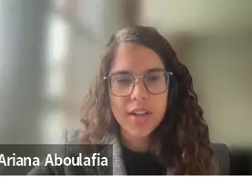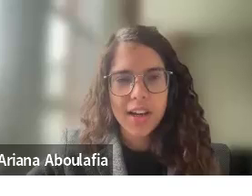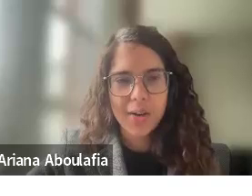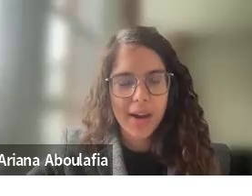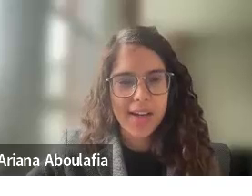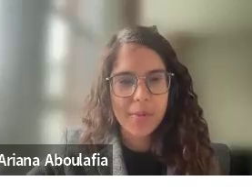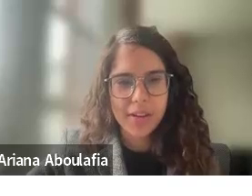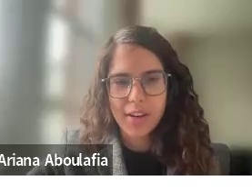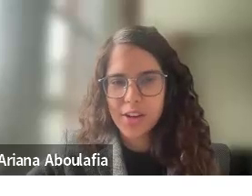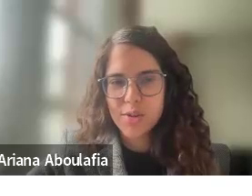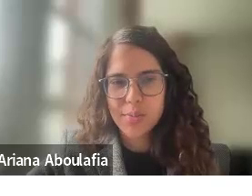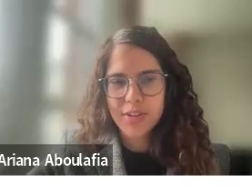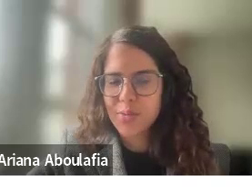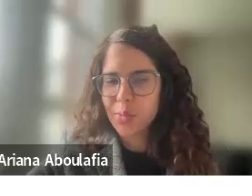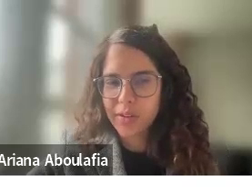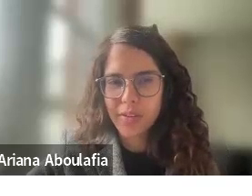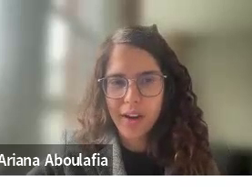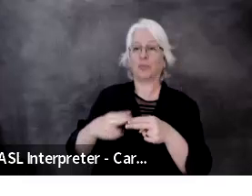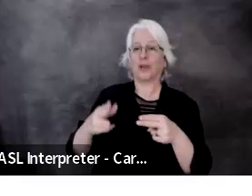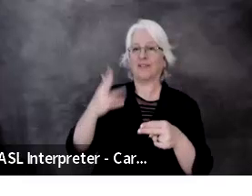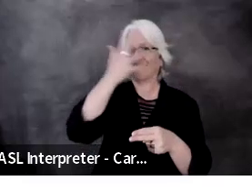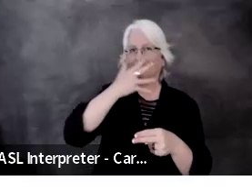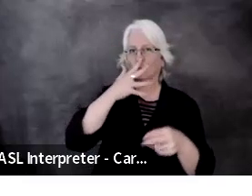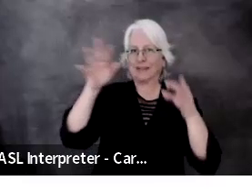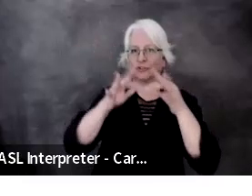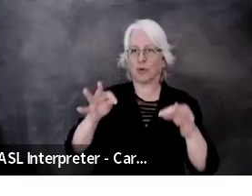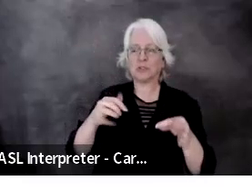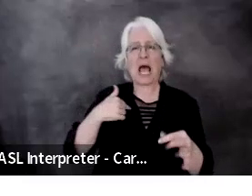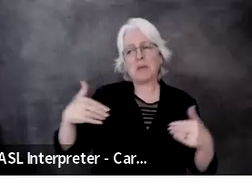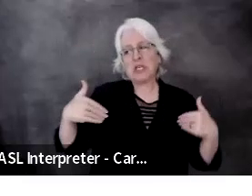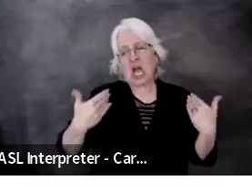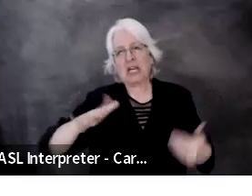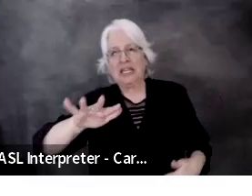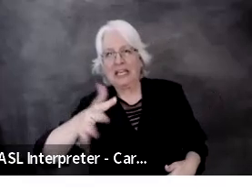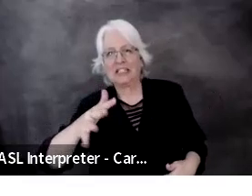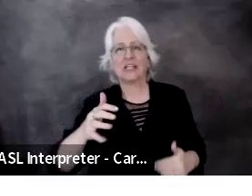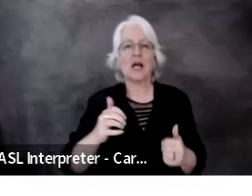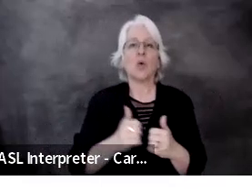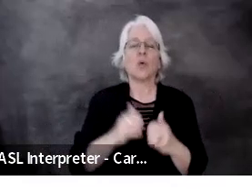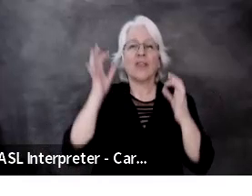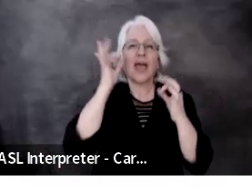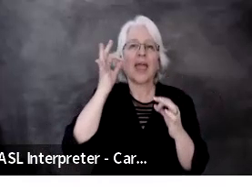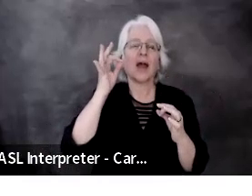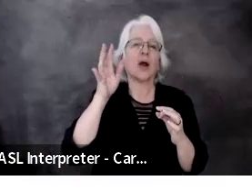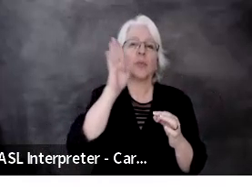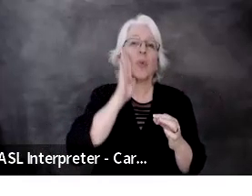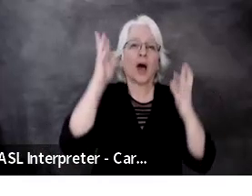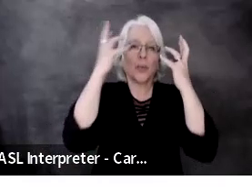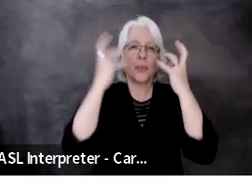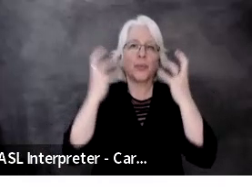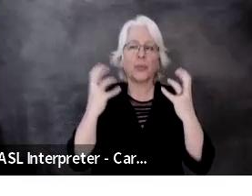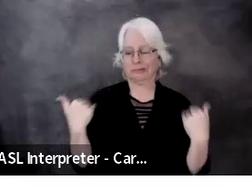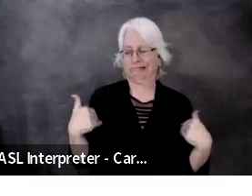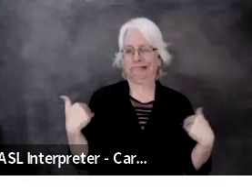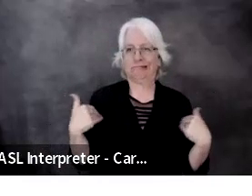description. I am a youngish person with sort of past shoulder length brown curly hair. I have